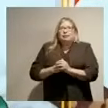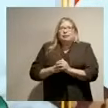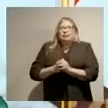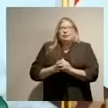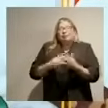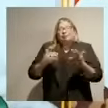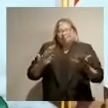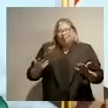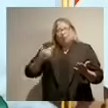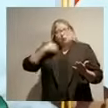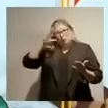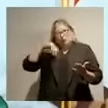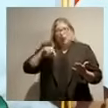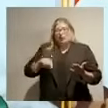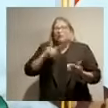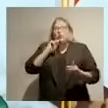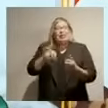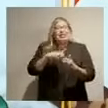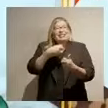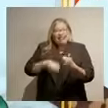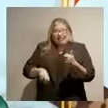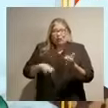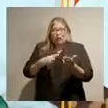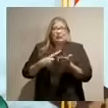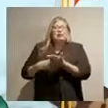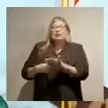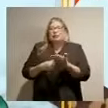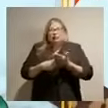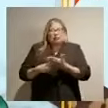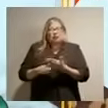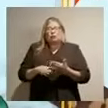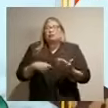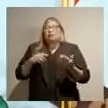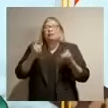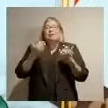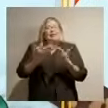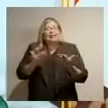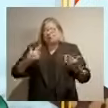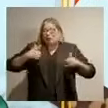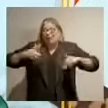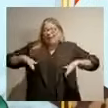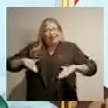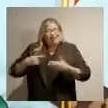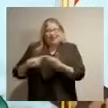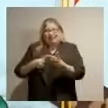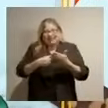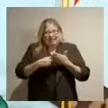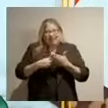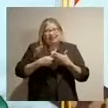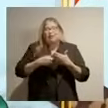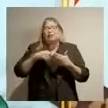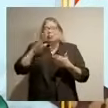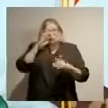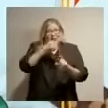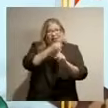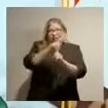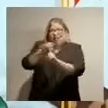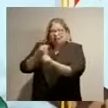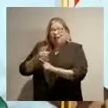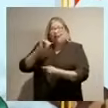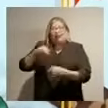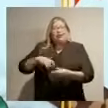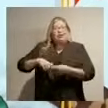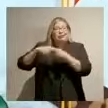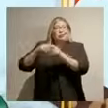these are difficult decisions. And I'm very mindful there's things we haven't discussed that will hit people hard. These deferrals mean a lot to a lot of